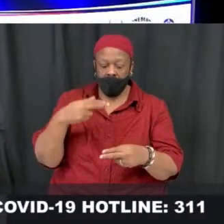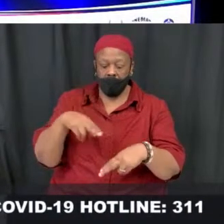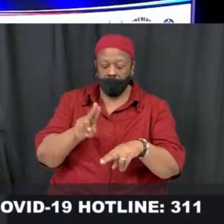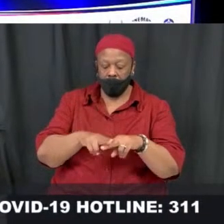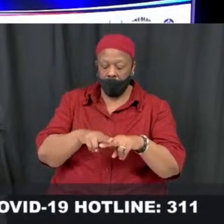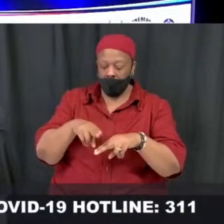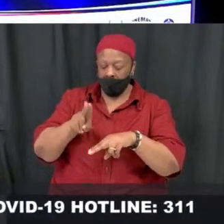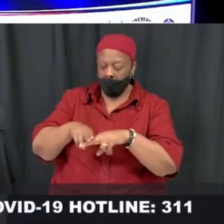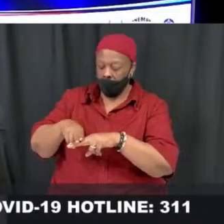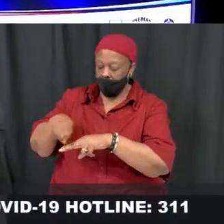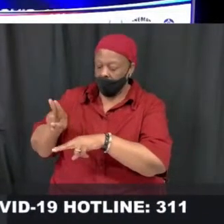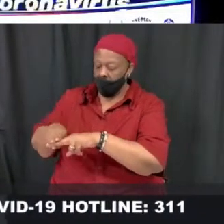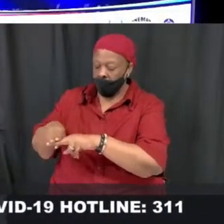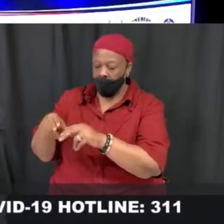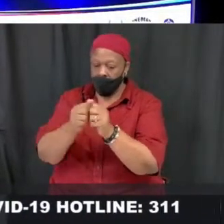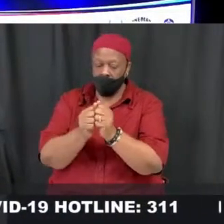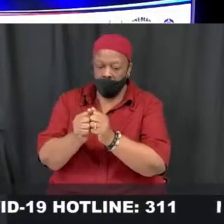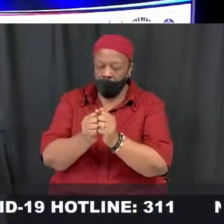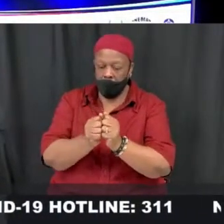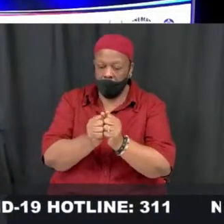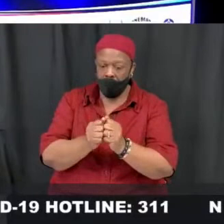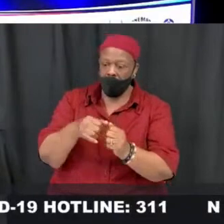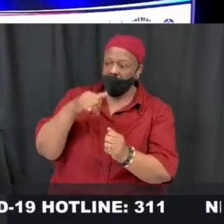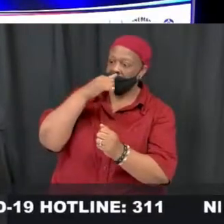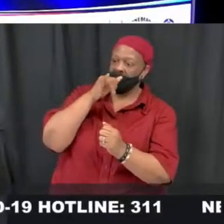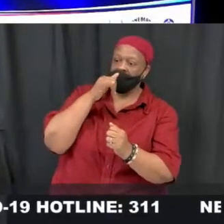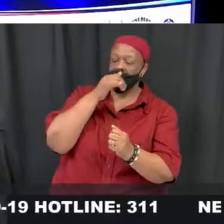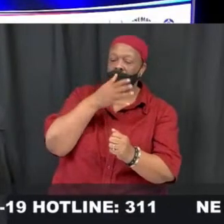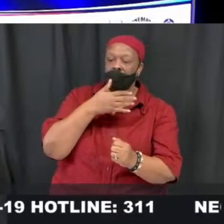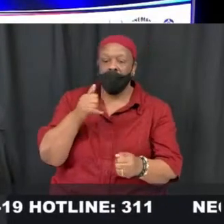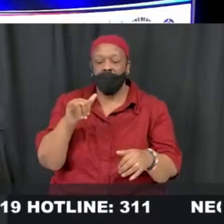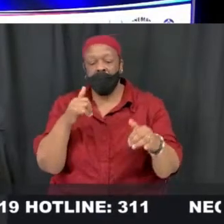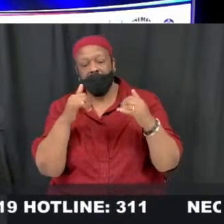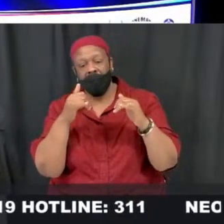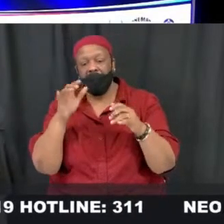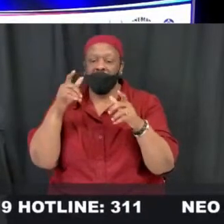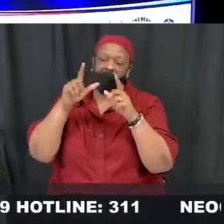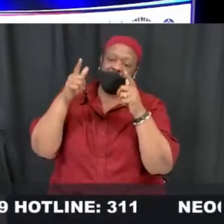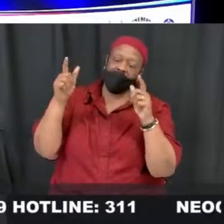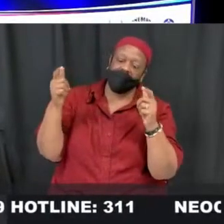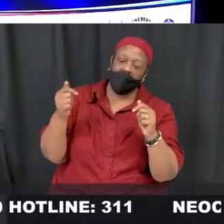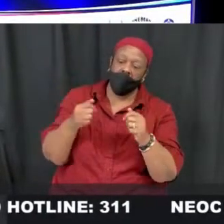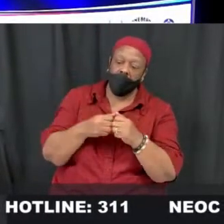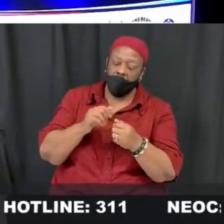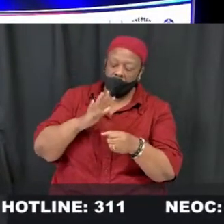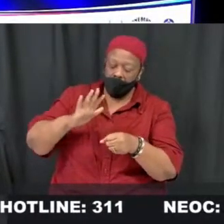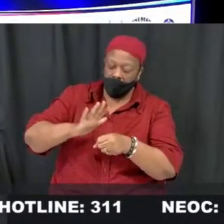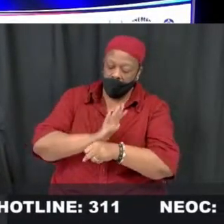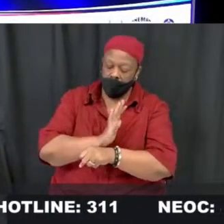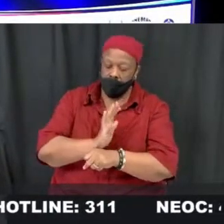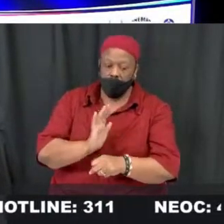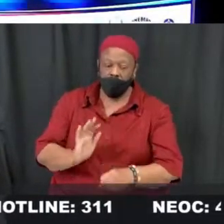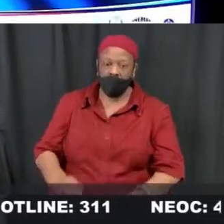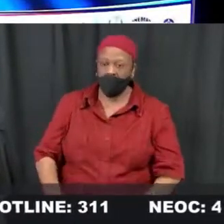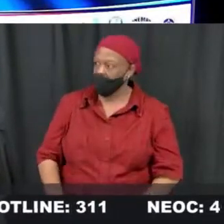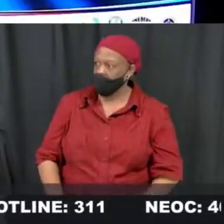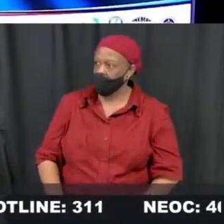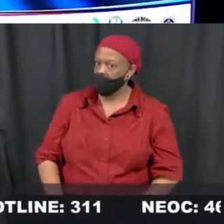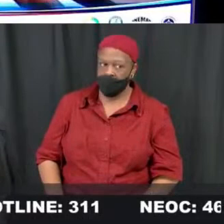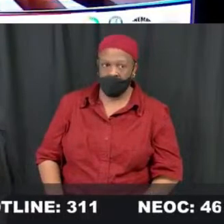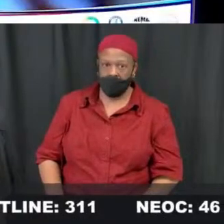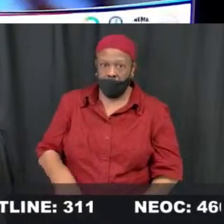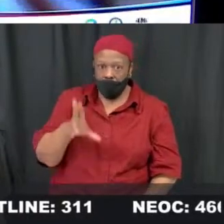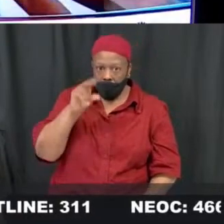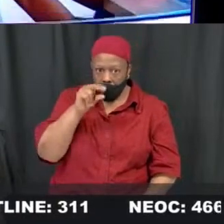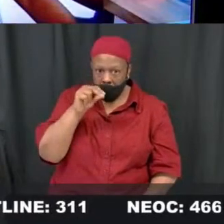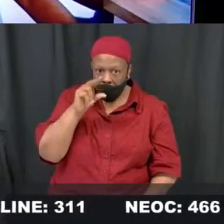and sanitization. They were overcrowded, in other words, and so they were forced to close.